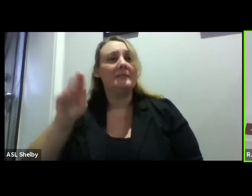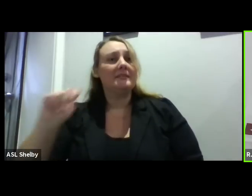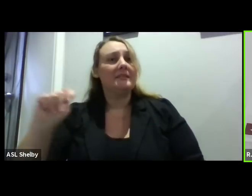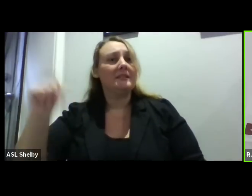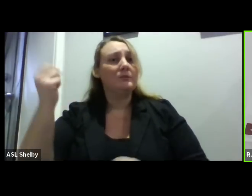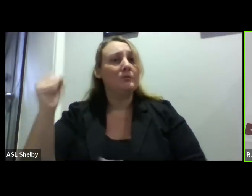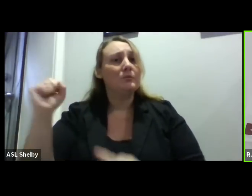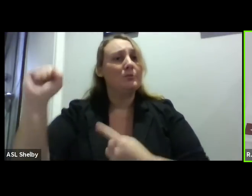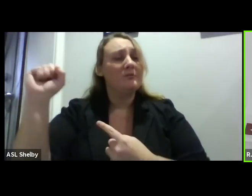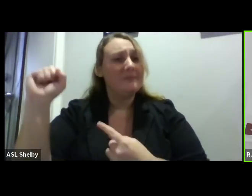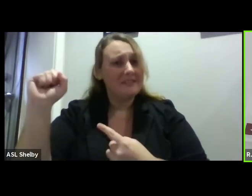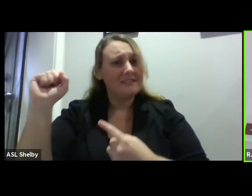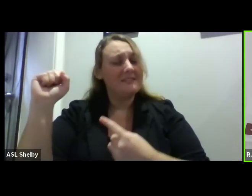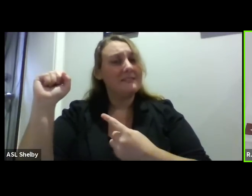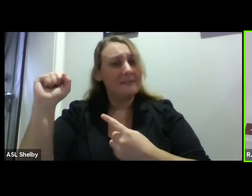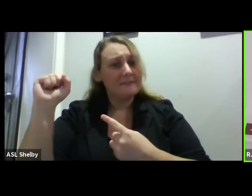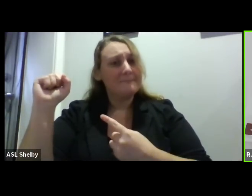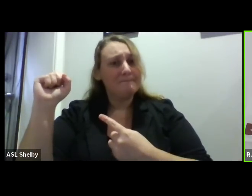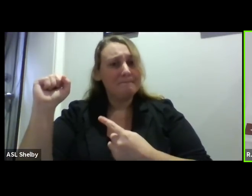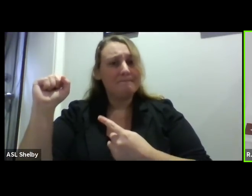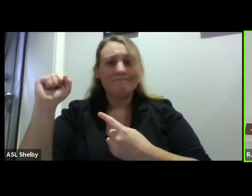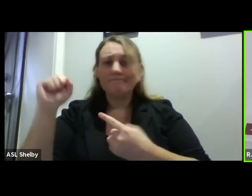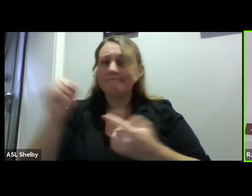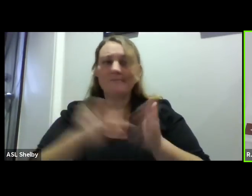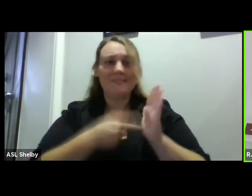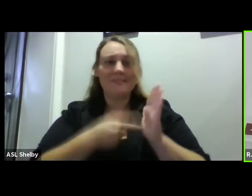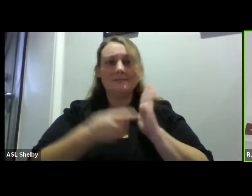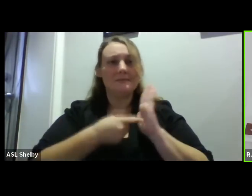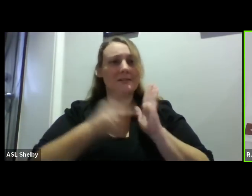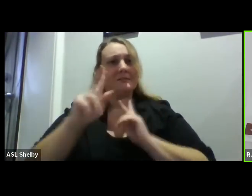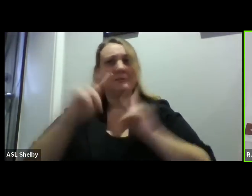of respectability politics.